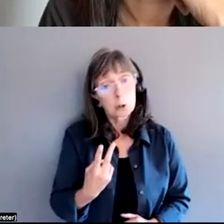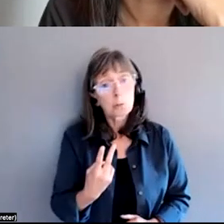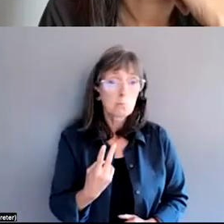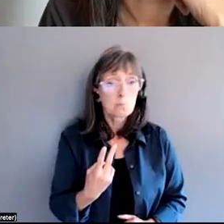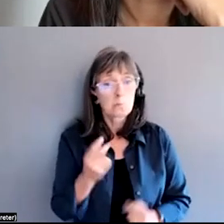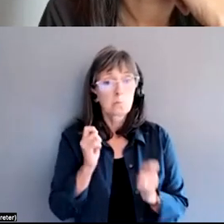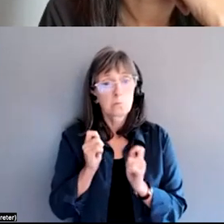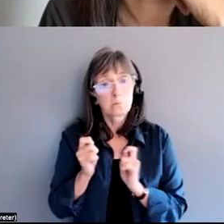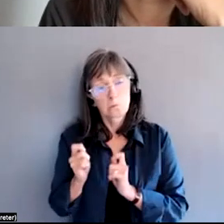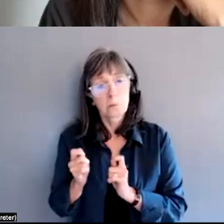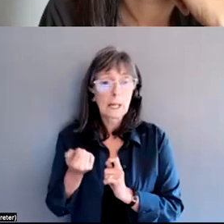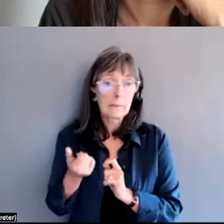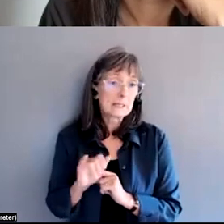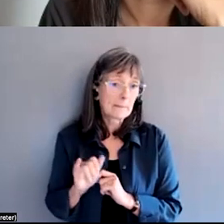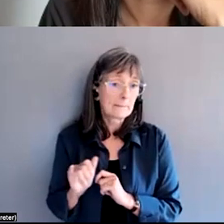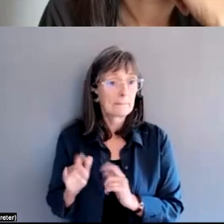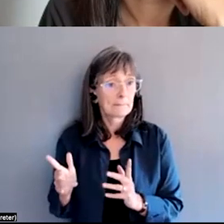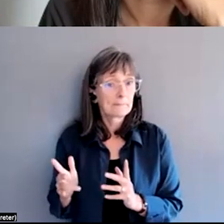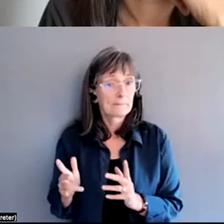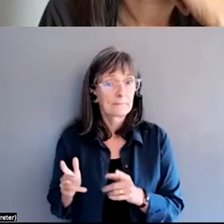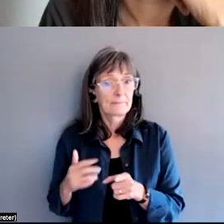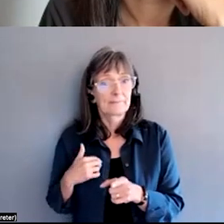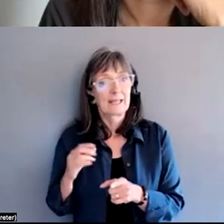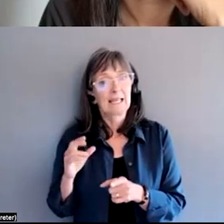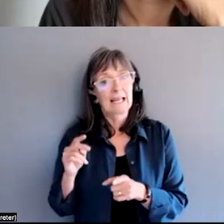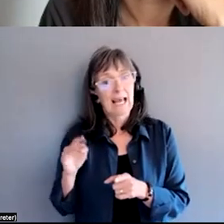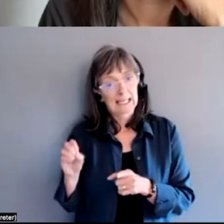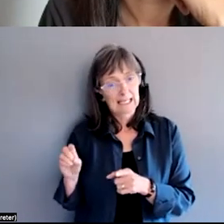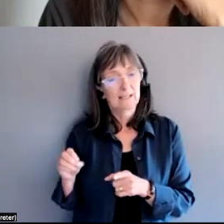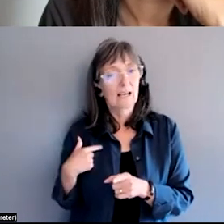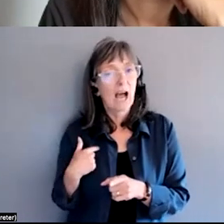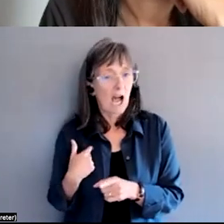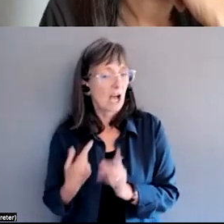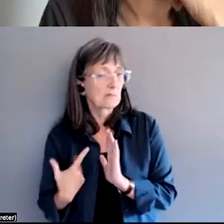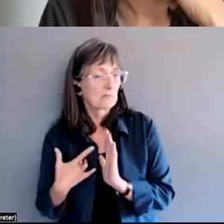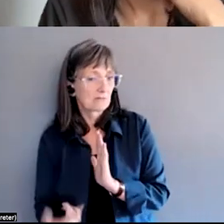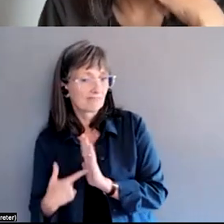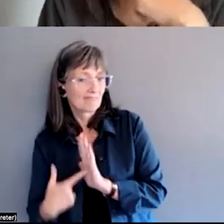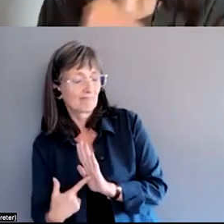tweaks to them? I do present things that are very